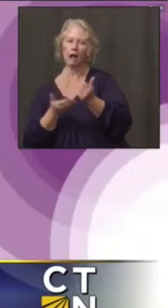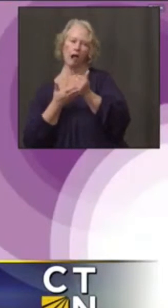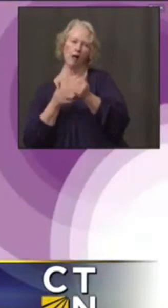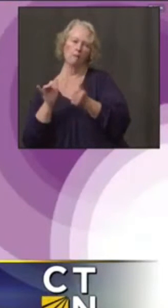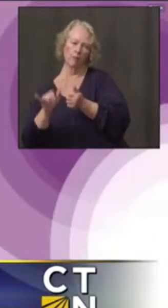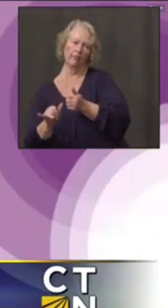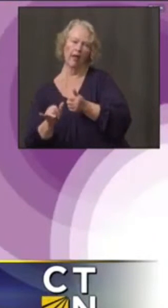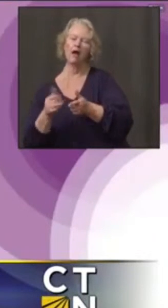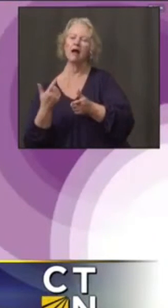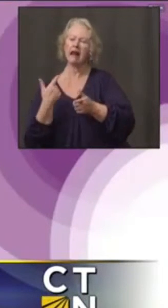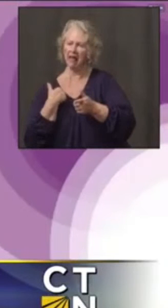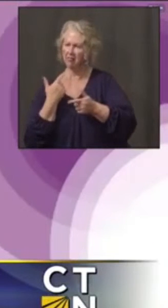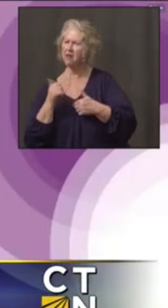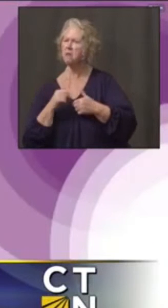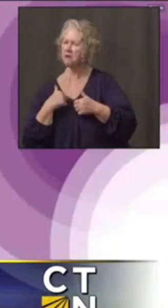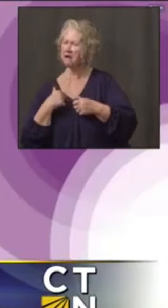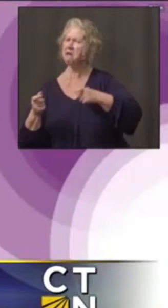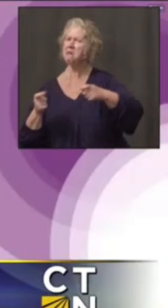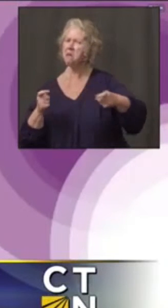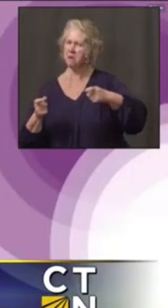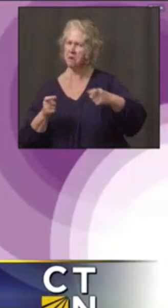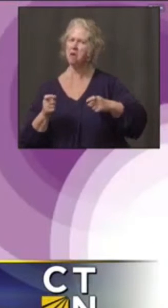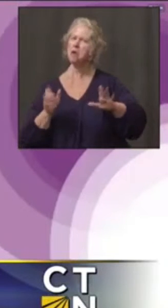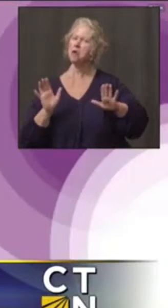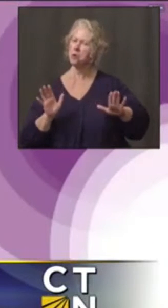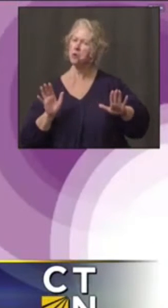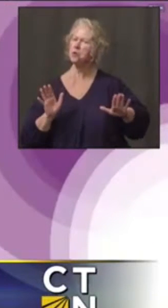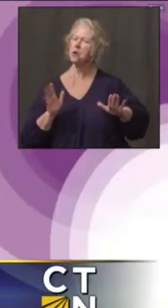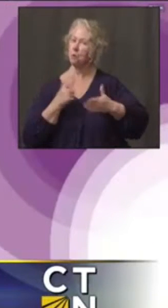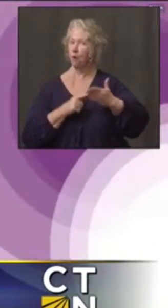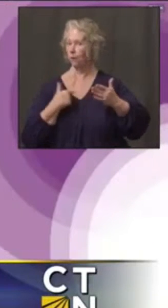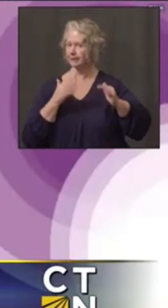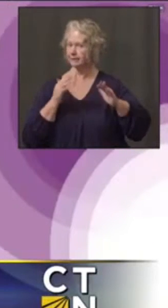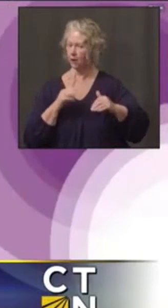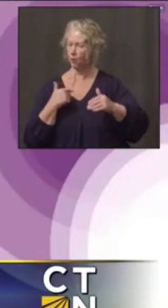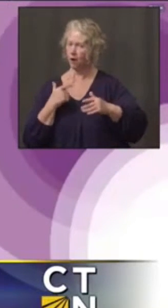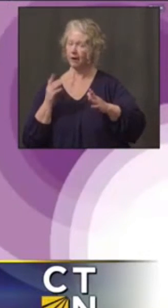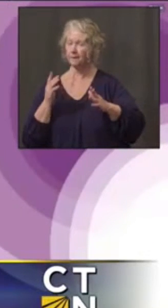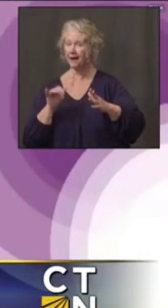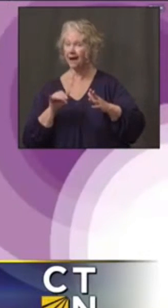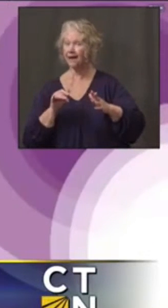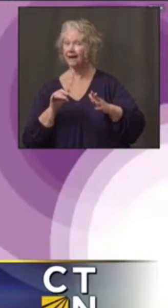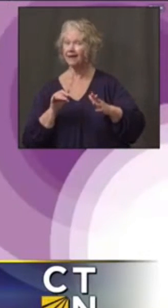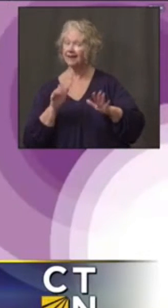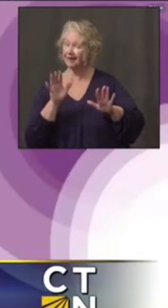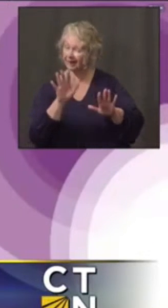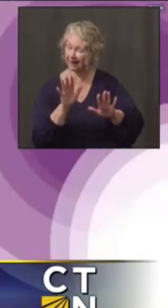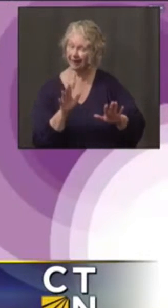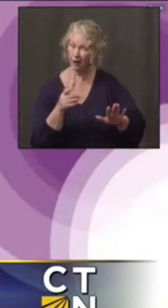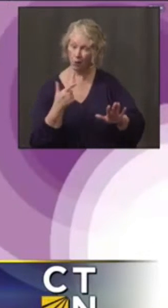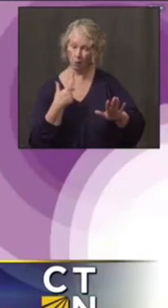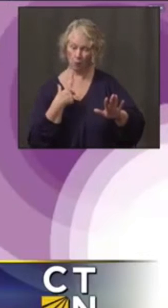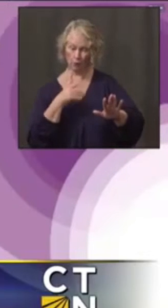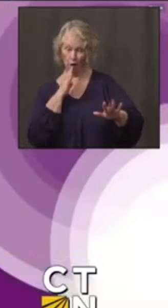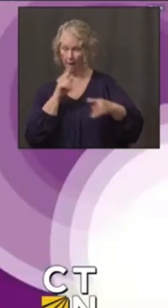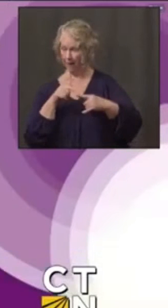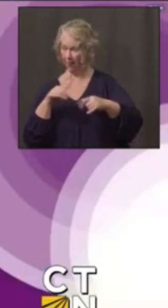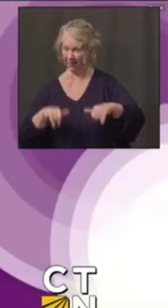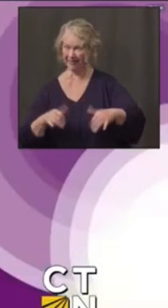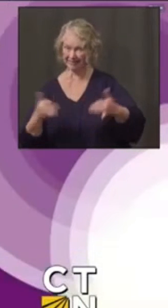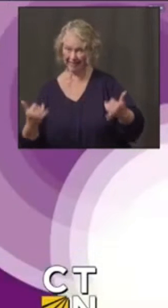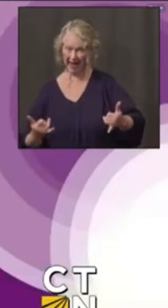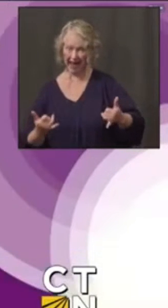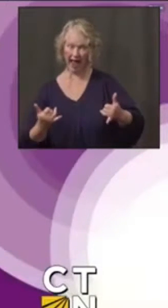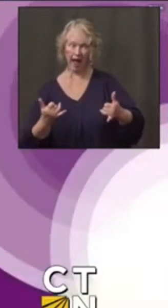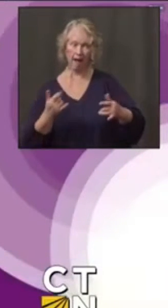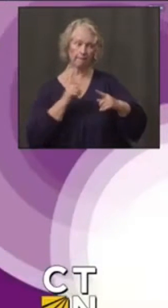that we're expecting to get. But the fact that we're having this conversation in the midst of an announcement that came out today from